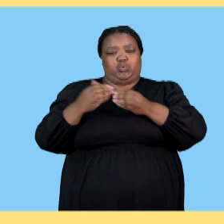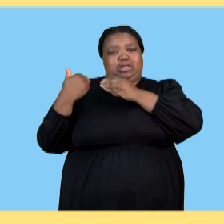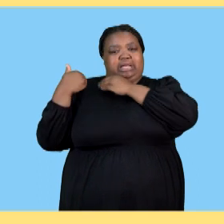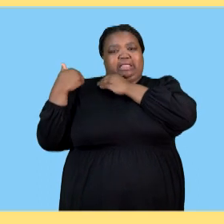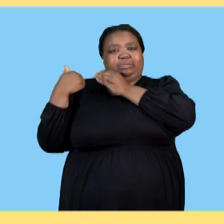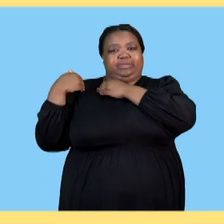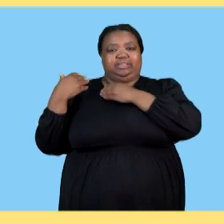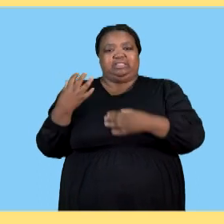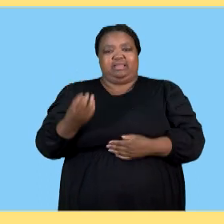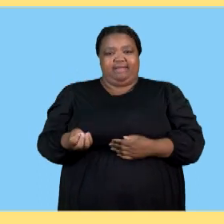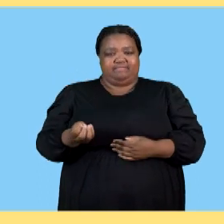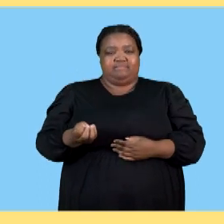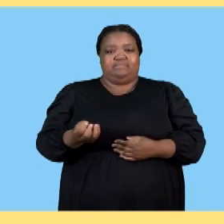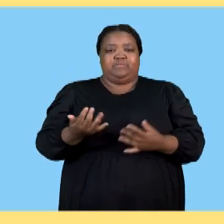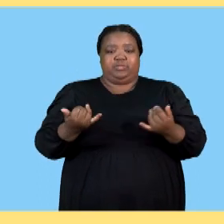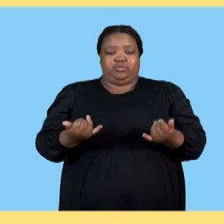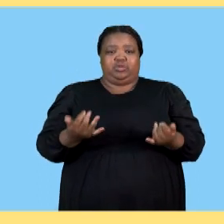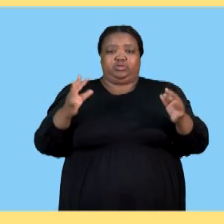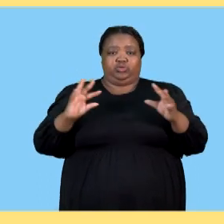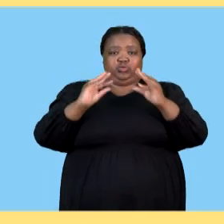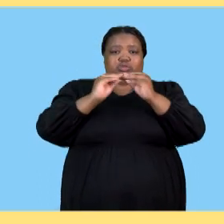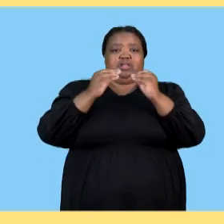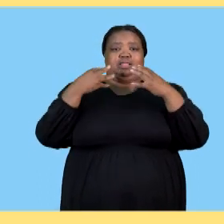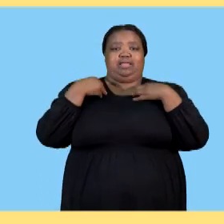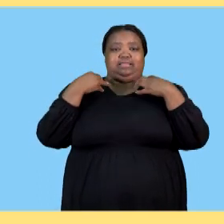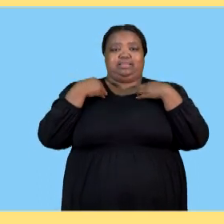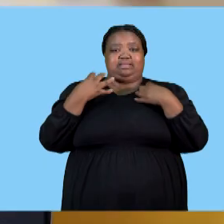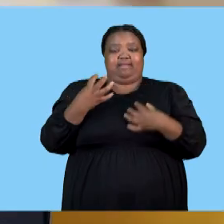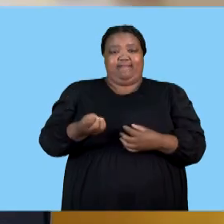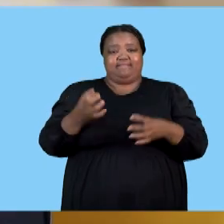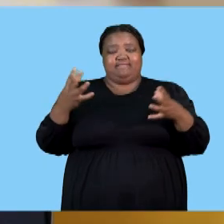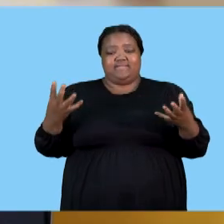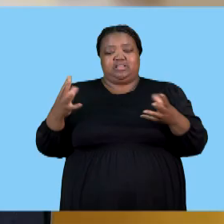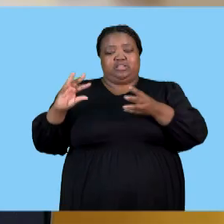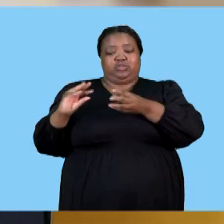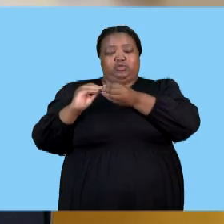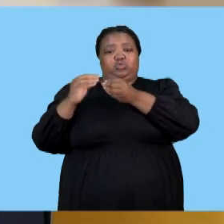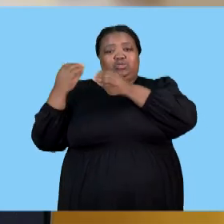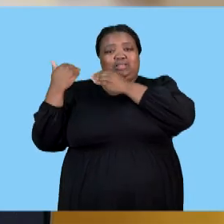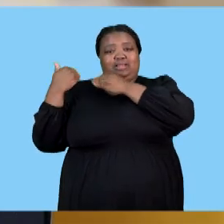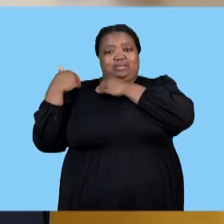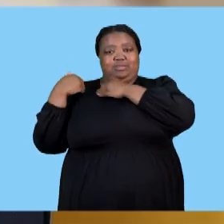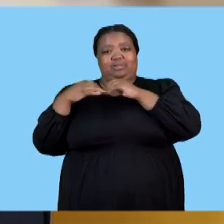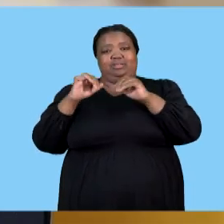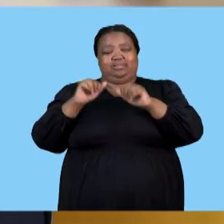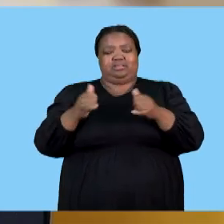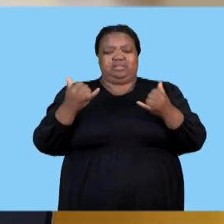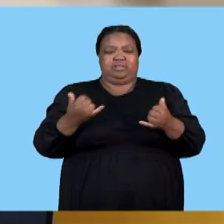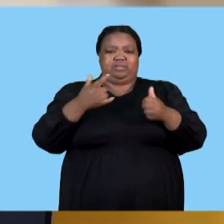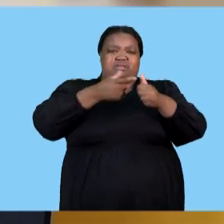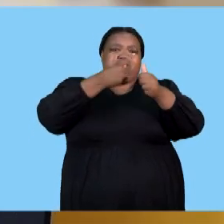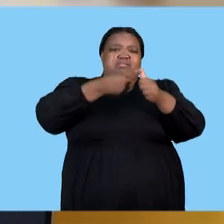total liabilities. Once I have my total assets and my total liabilities, I then can be